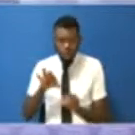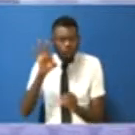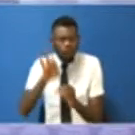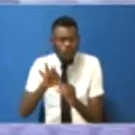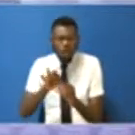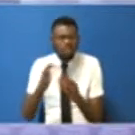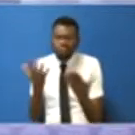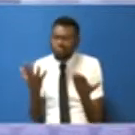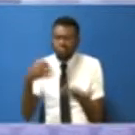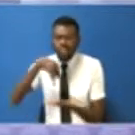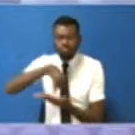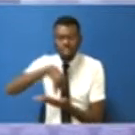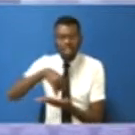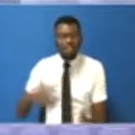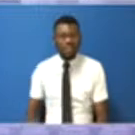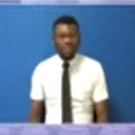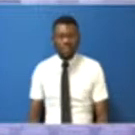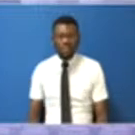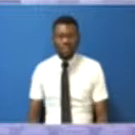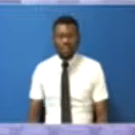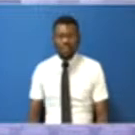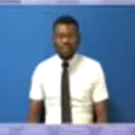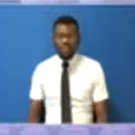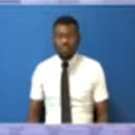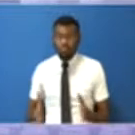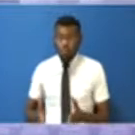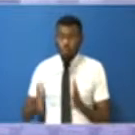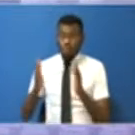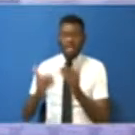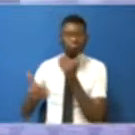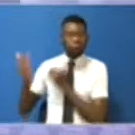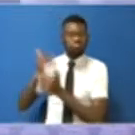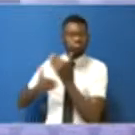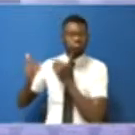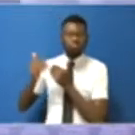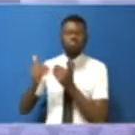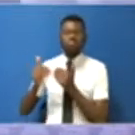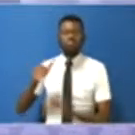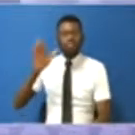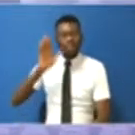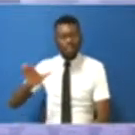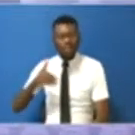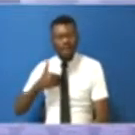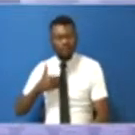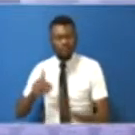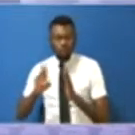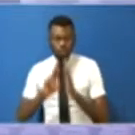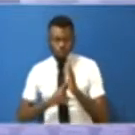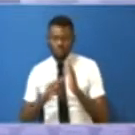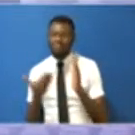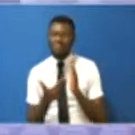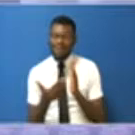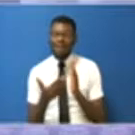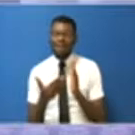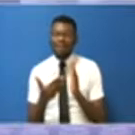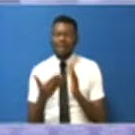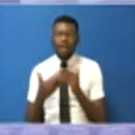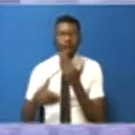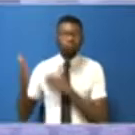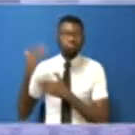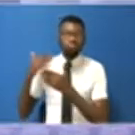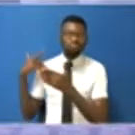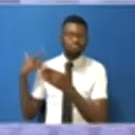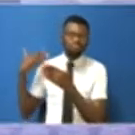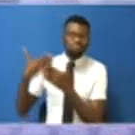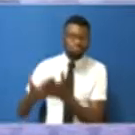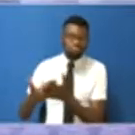make the tradition because parliament is ruled by the standing orders by traditions and by presidents and you know the passenger